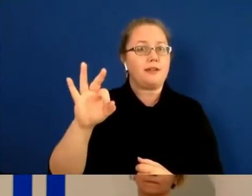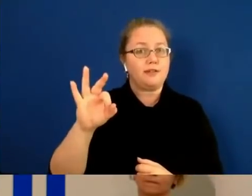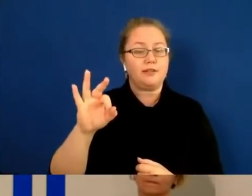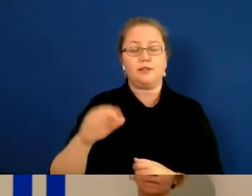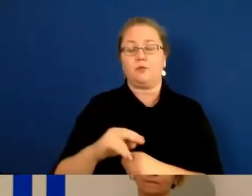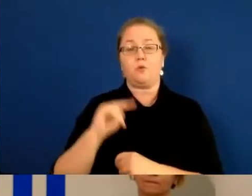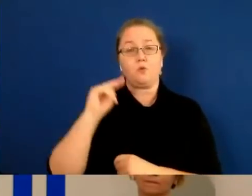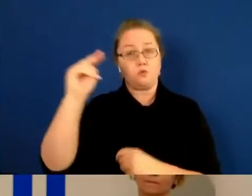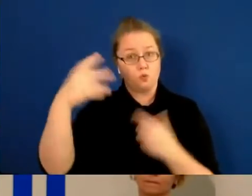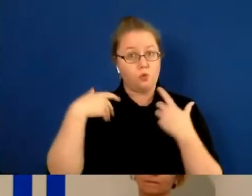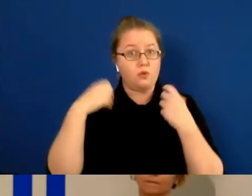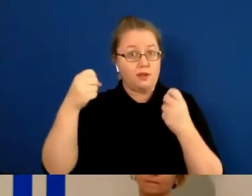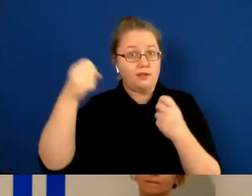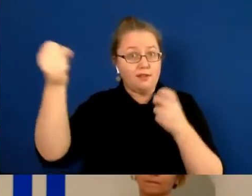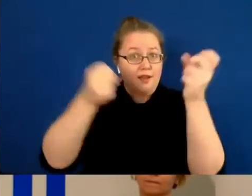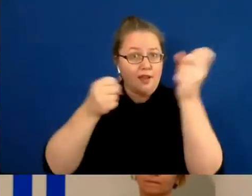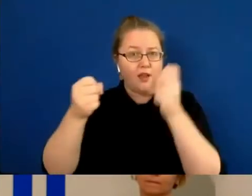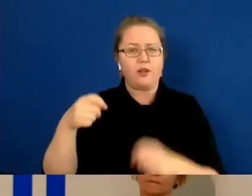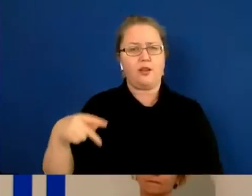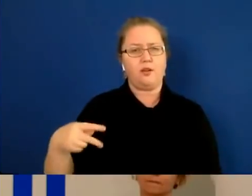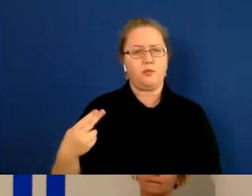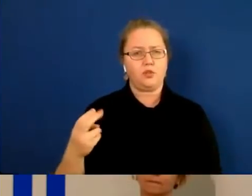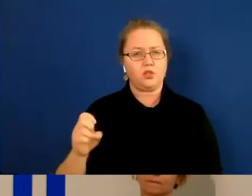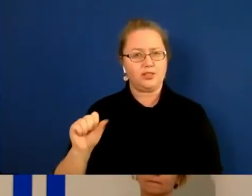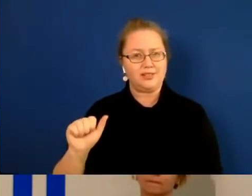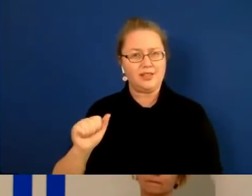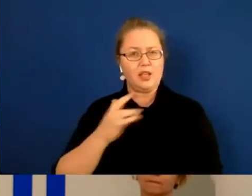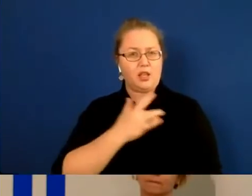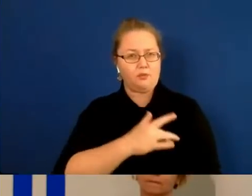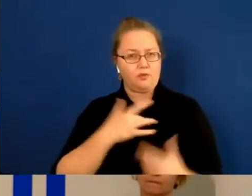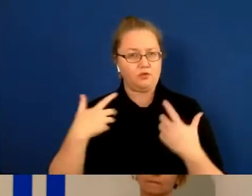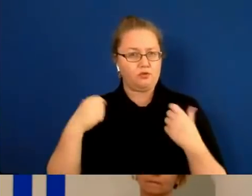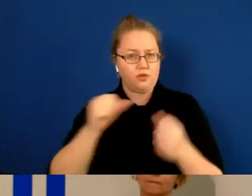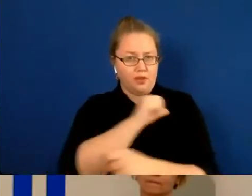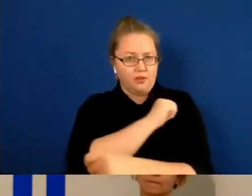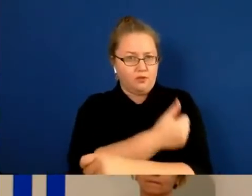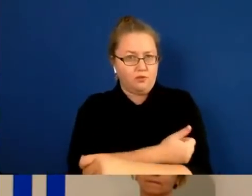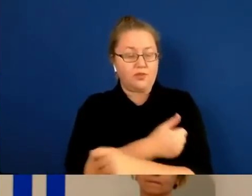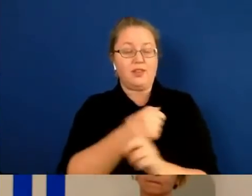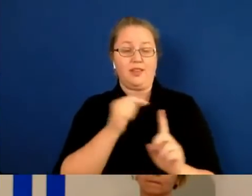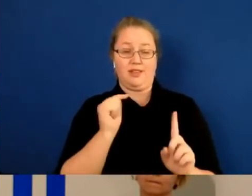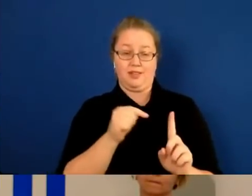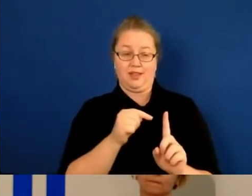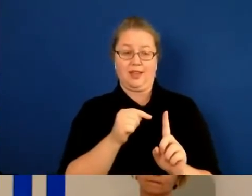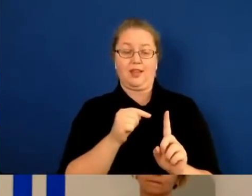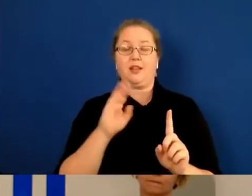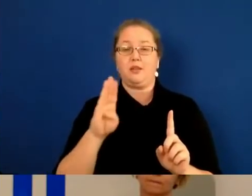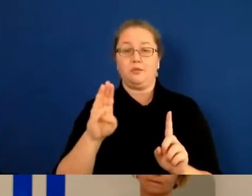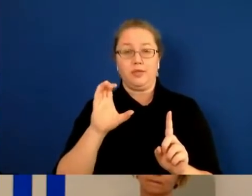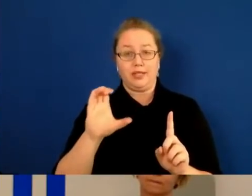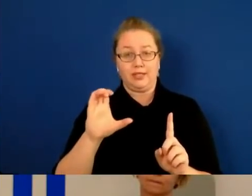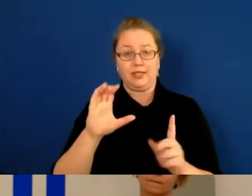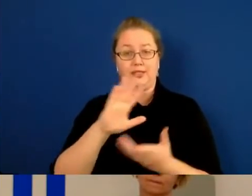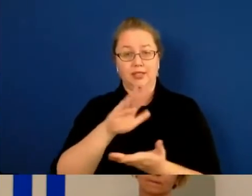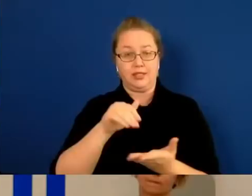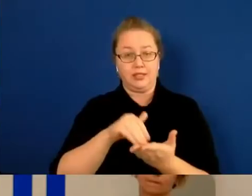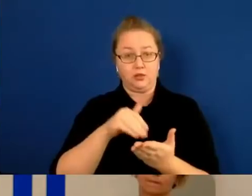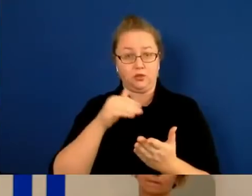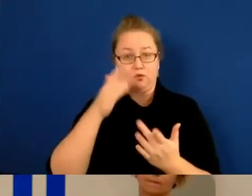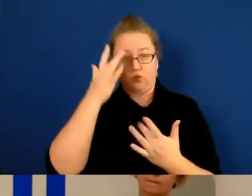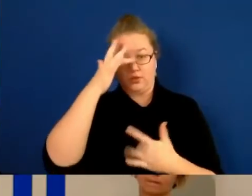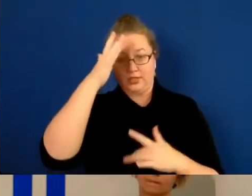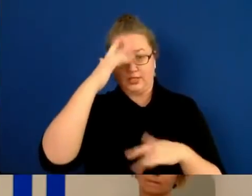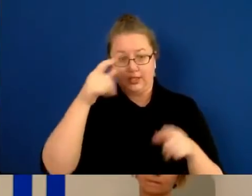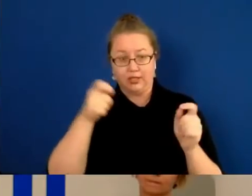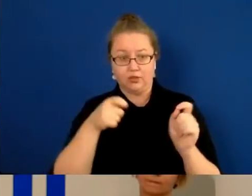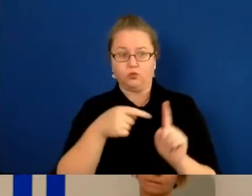in BC to be part of it, to help their friends, to help their neighbors, to be involved. I also want to note by health authority, that's